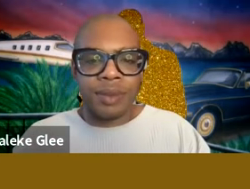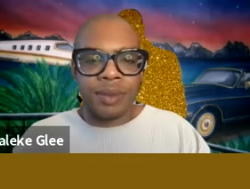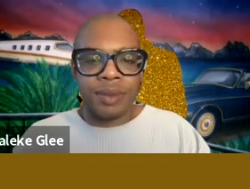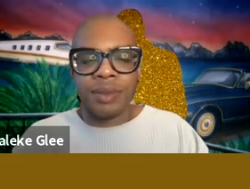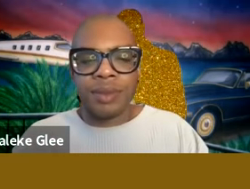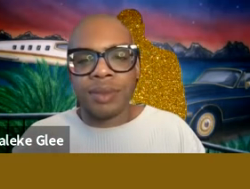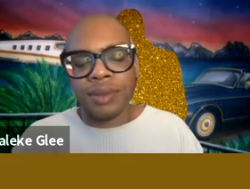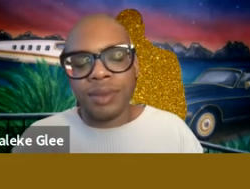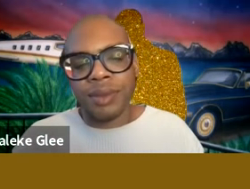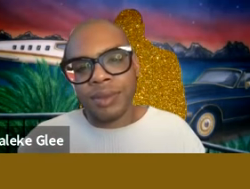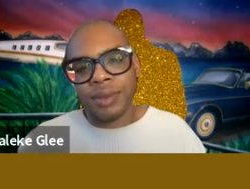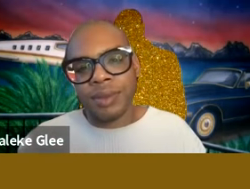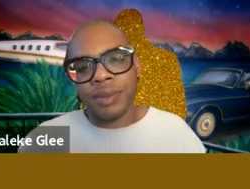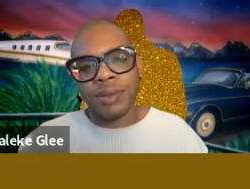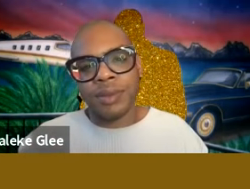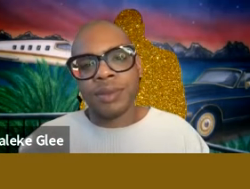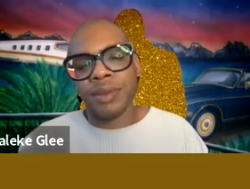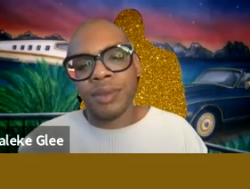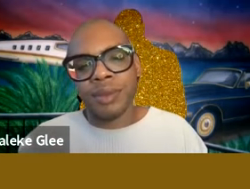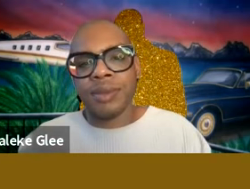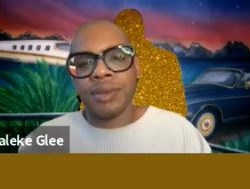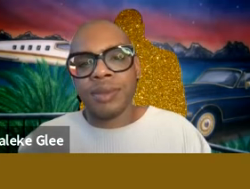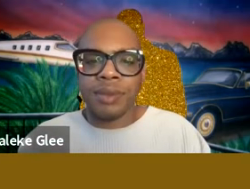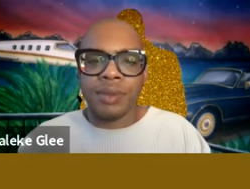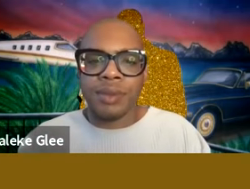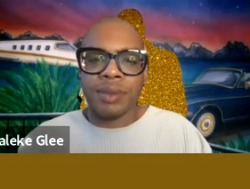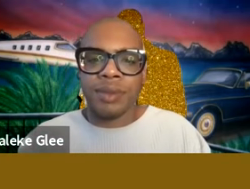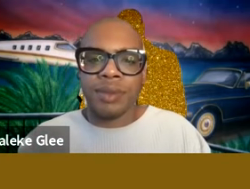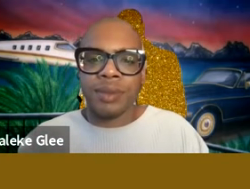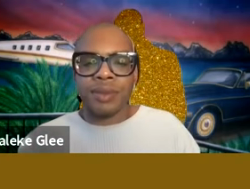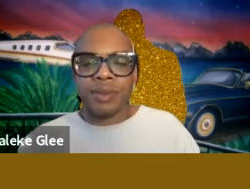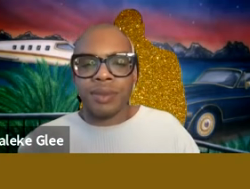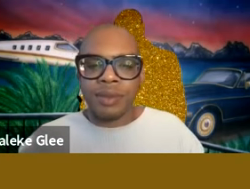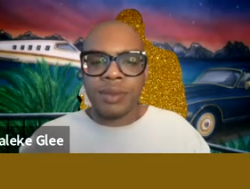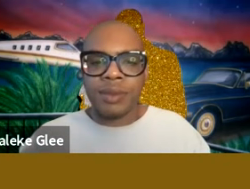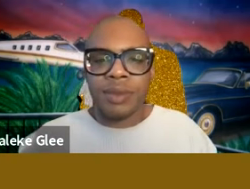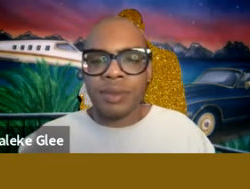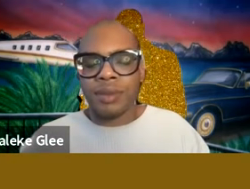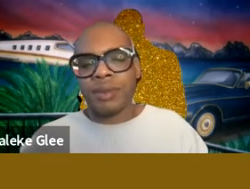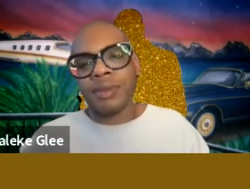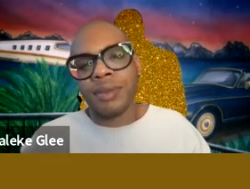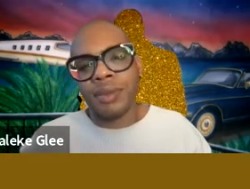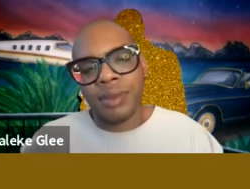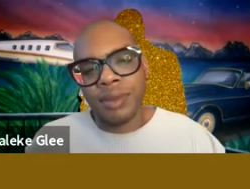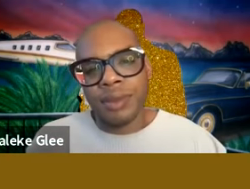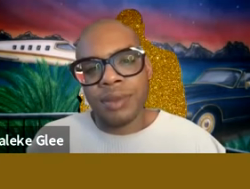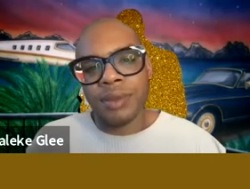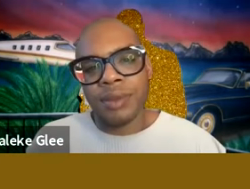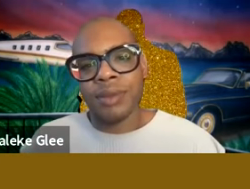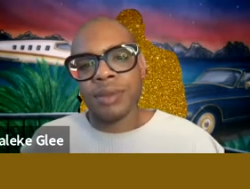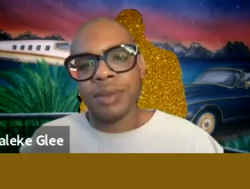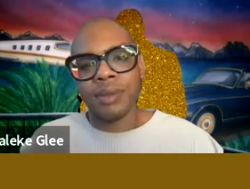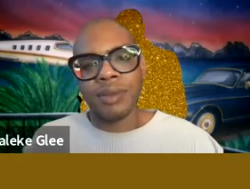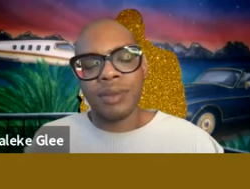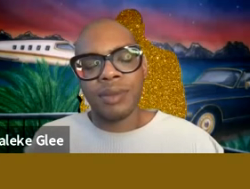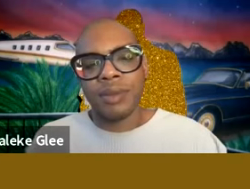house. Go-go is probably one of the few African-American cultural movements where a band could play three